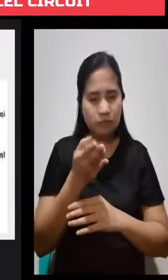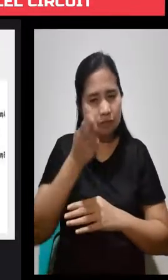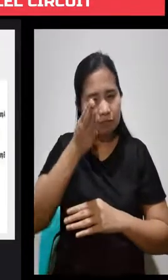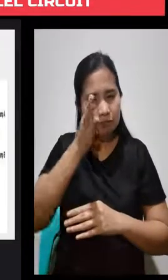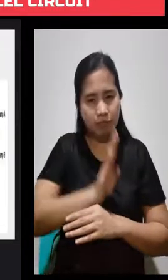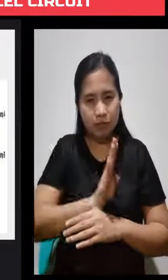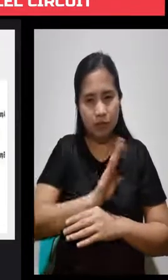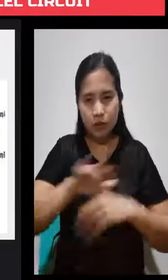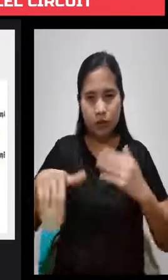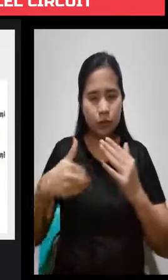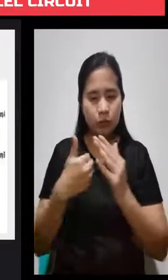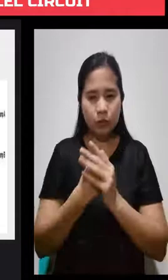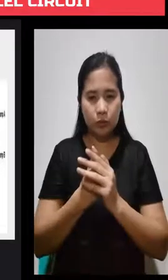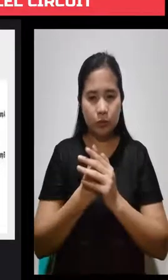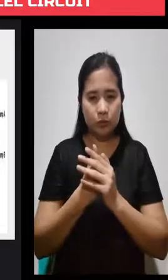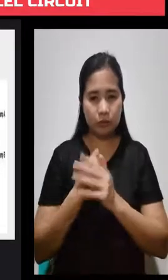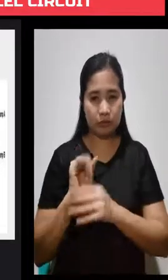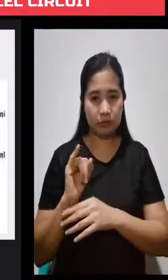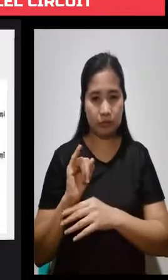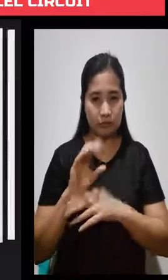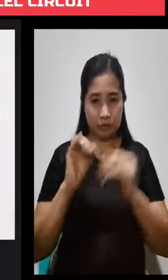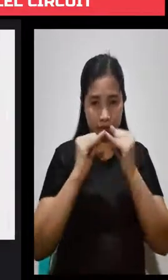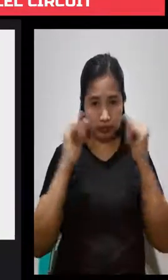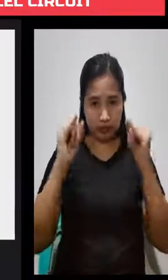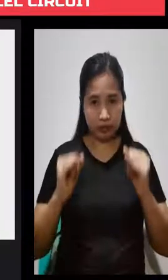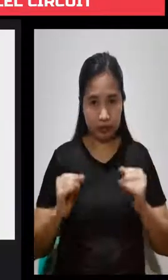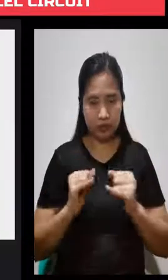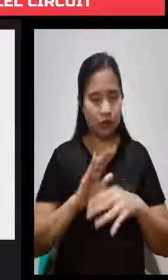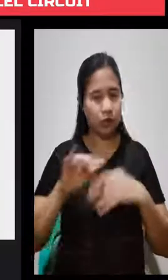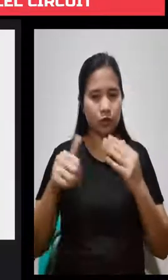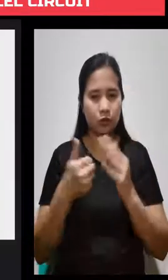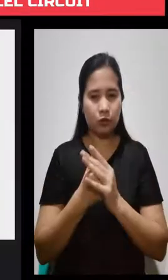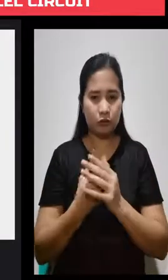all the bulbs go out.